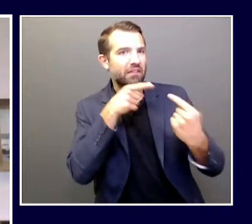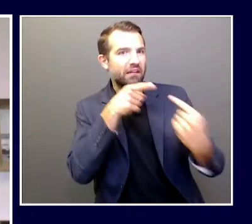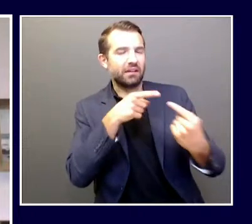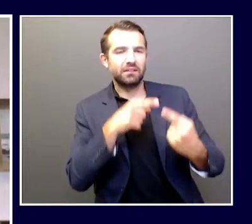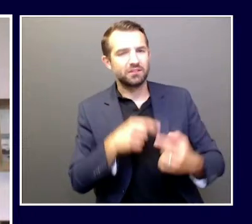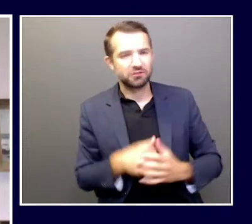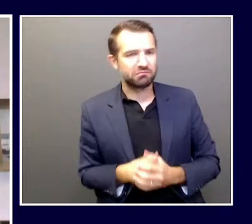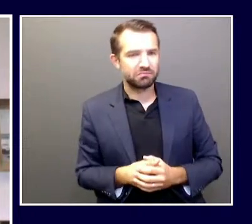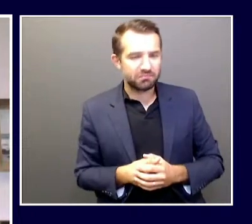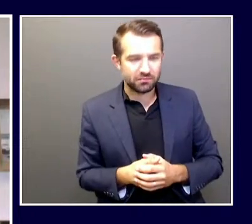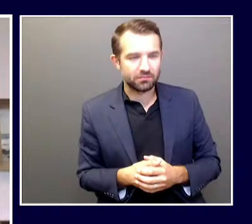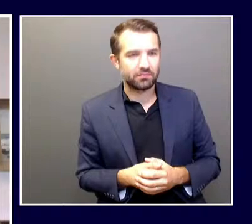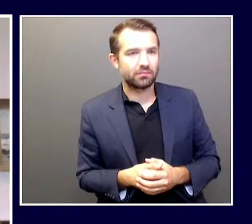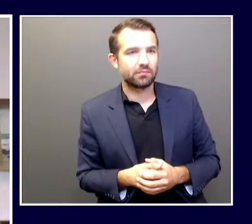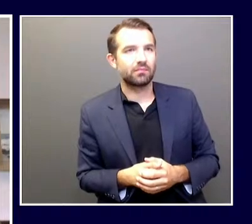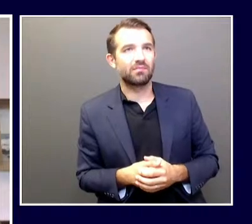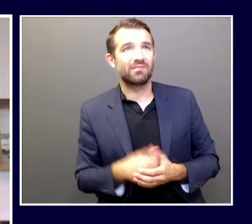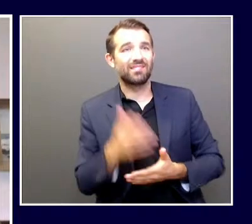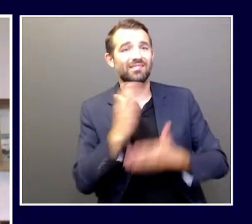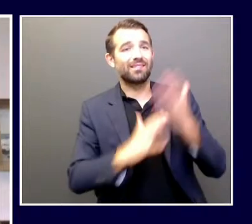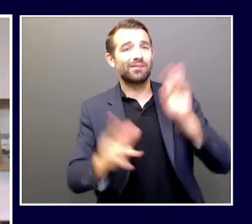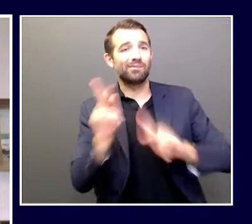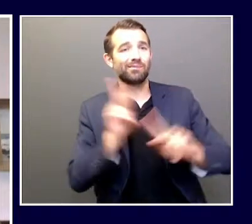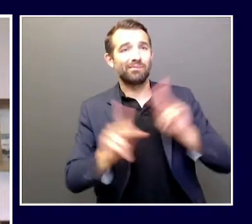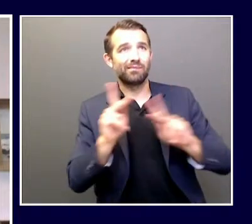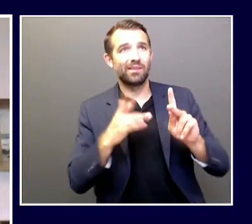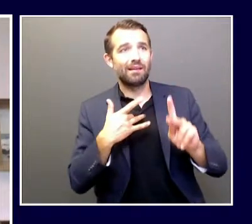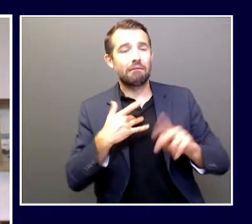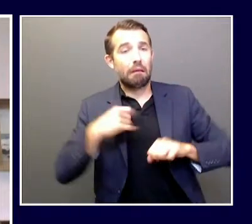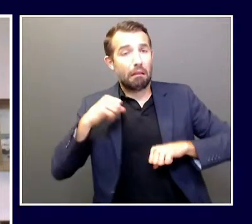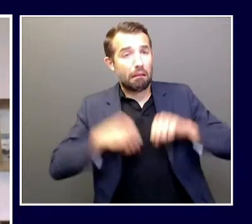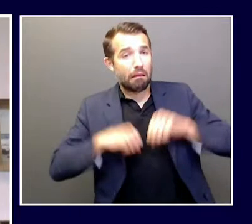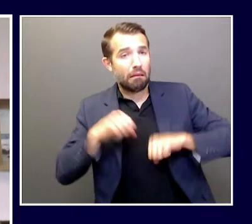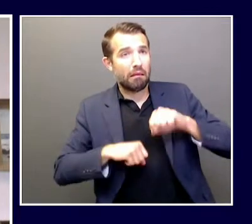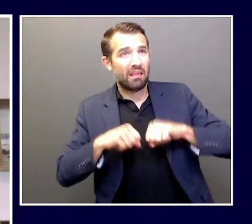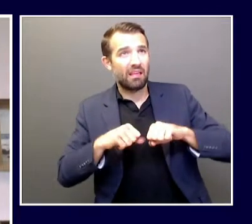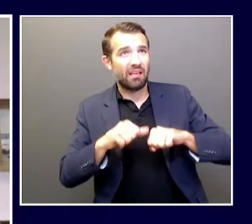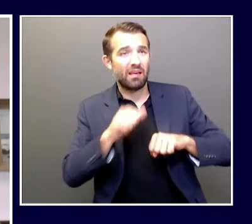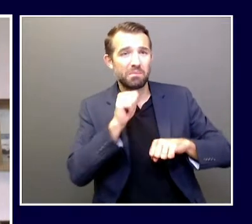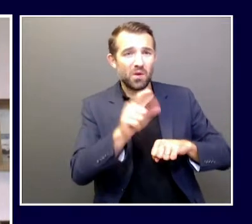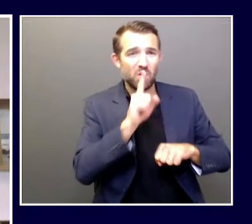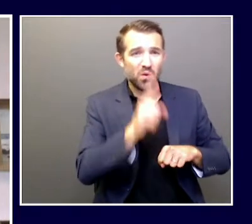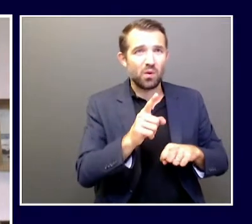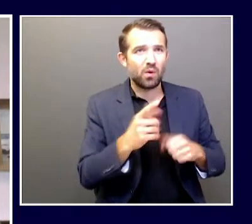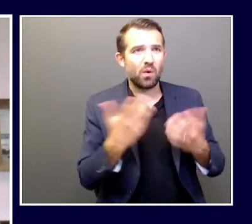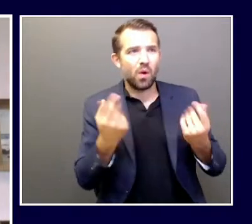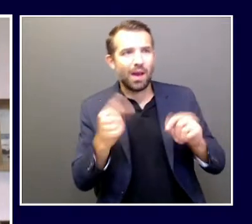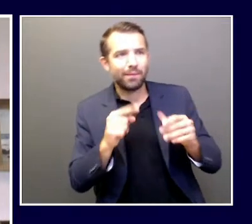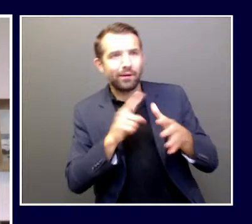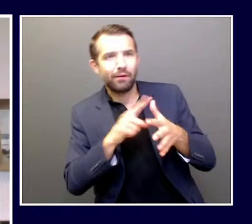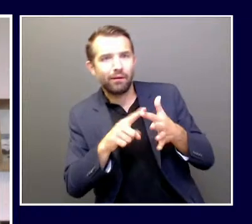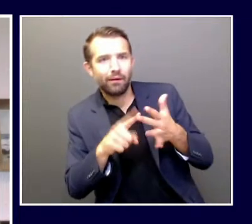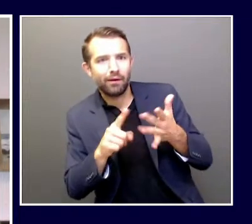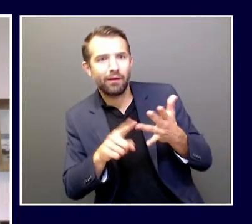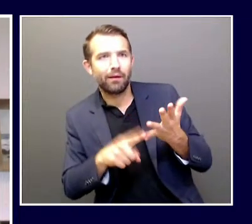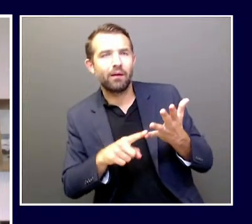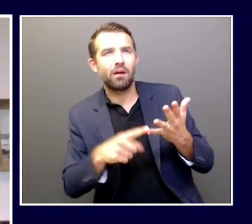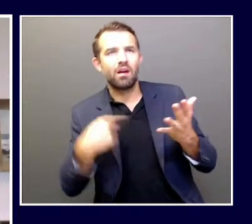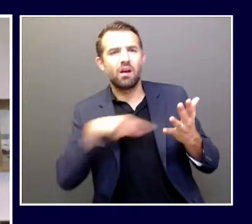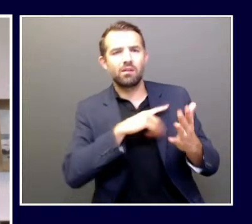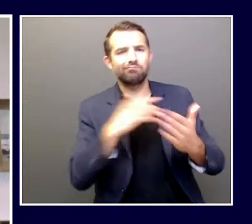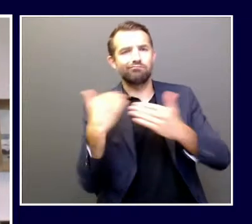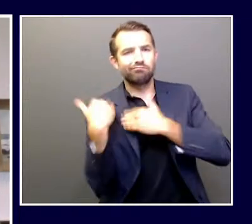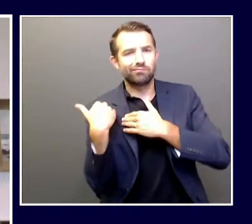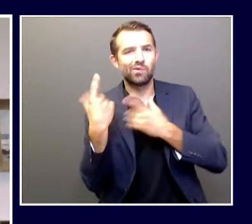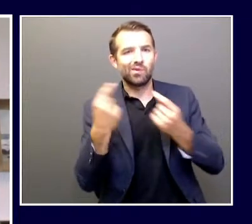have questions. Our job is to make sure we can answer them. Okay, thanks. And my last question, can you put